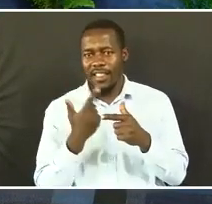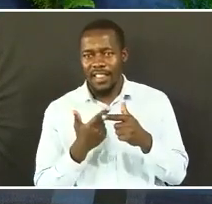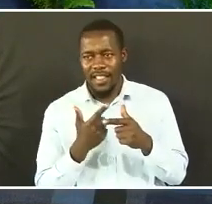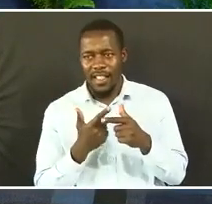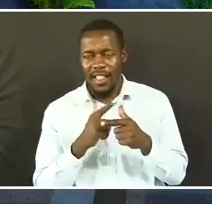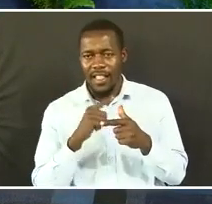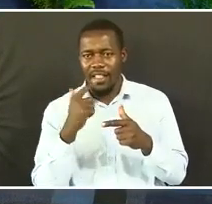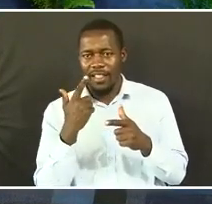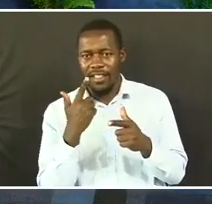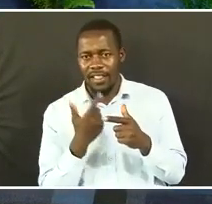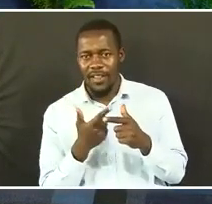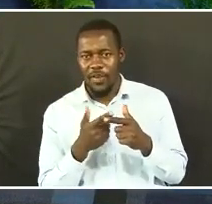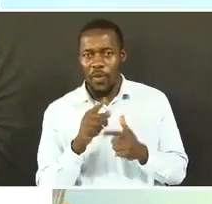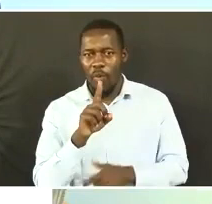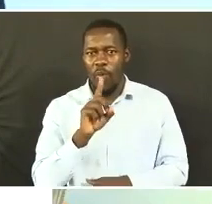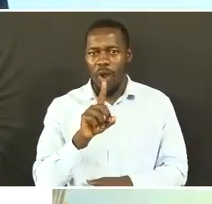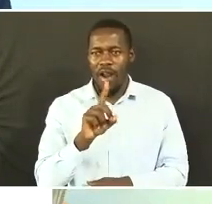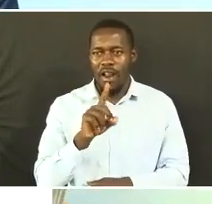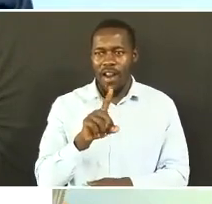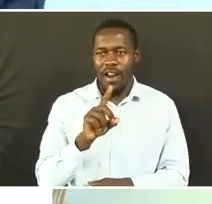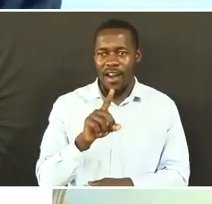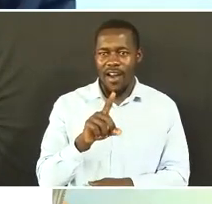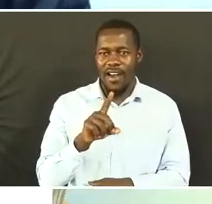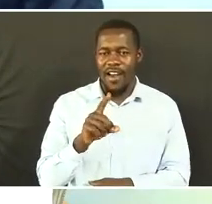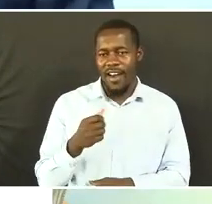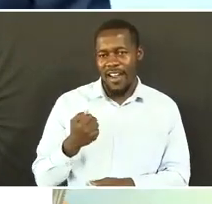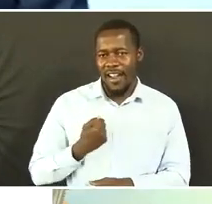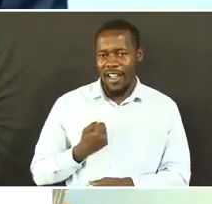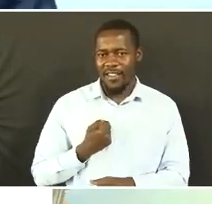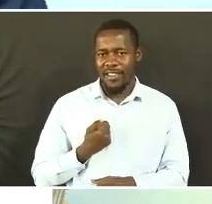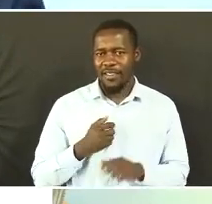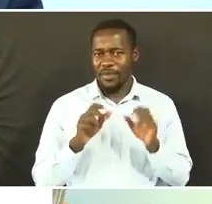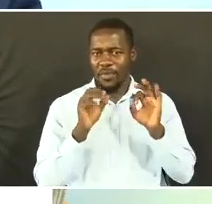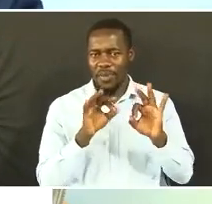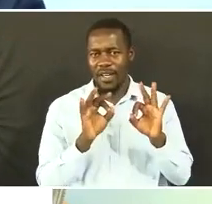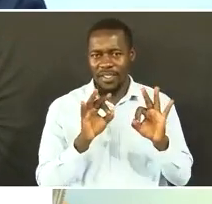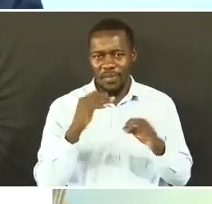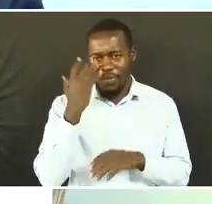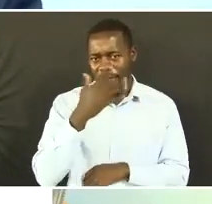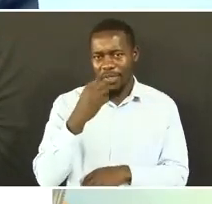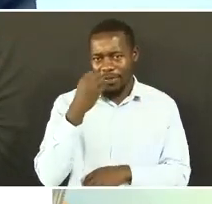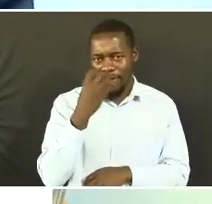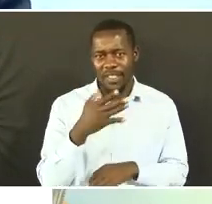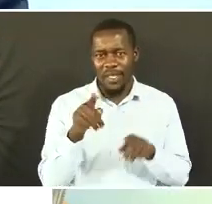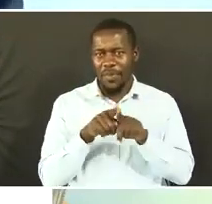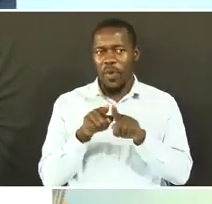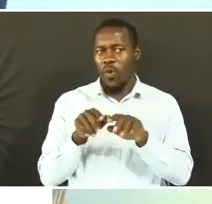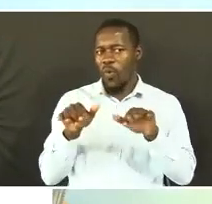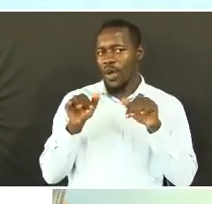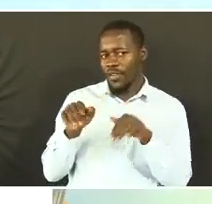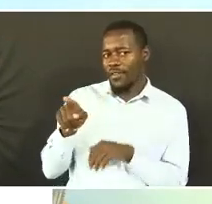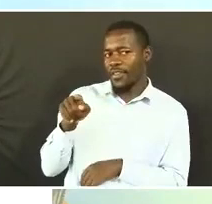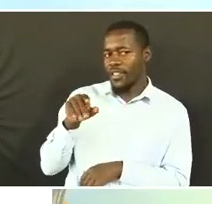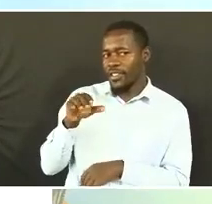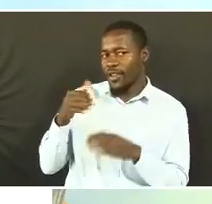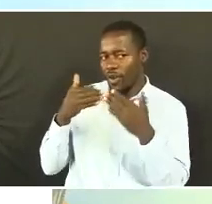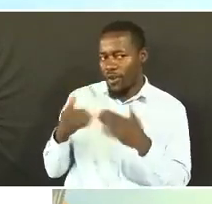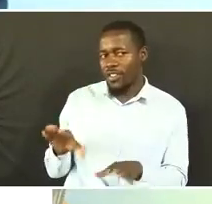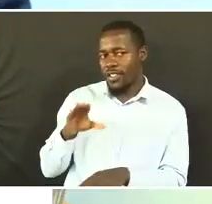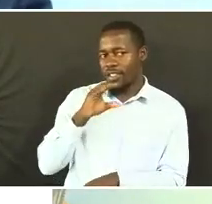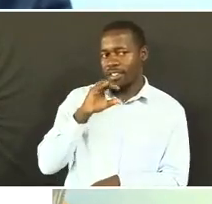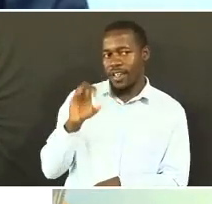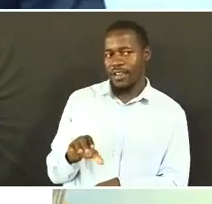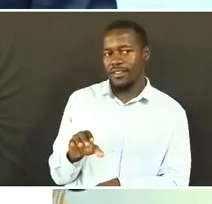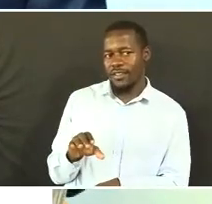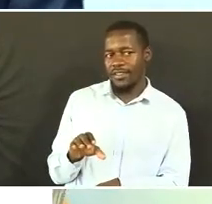and well-known slay queen chimed in. Safe travels, dear. Ukifika, just holla. I got a plug.